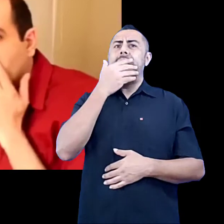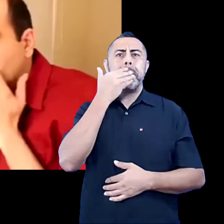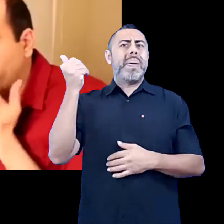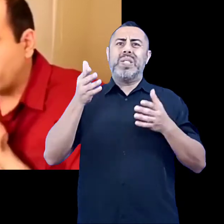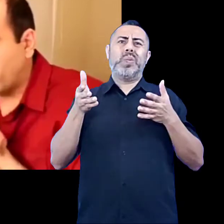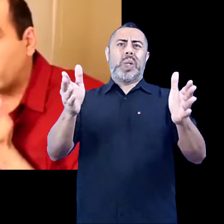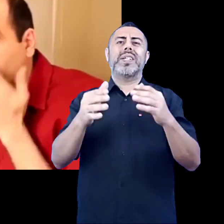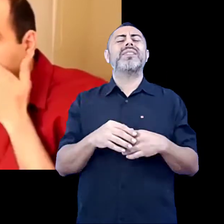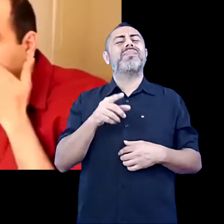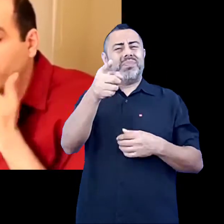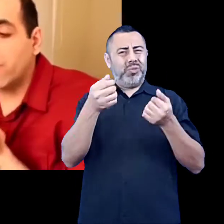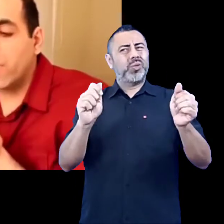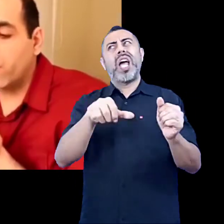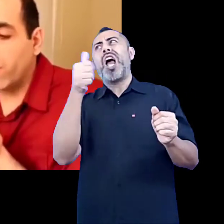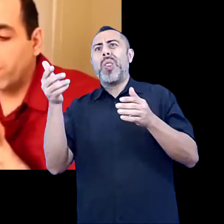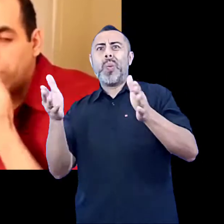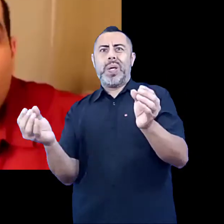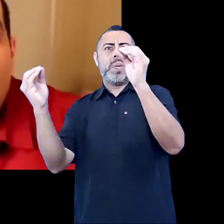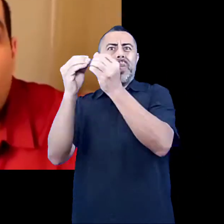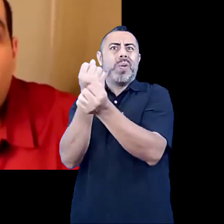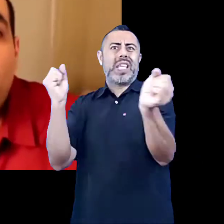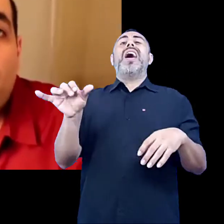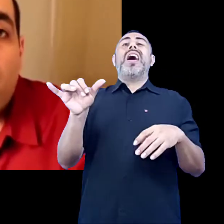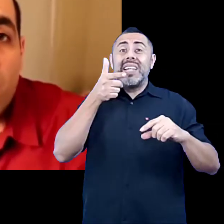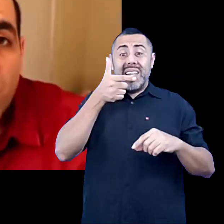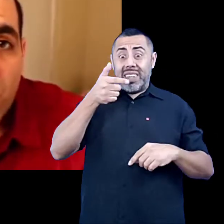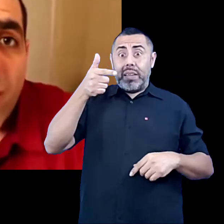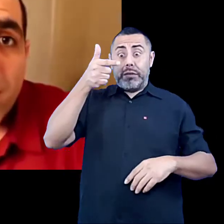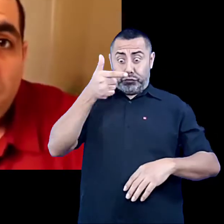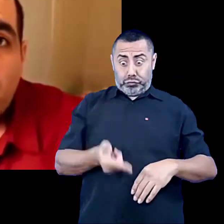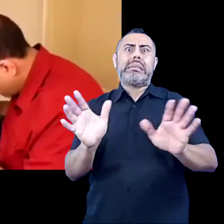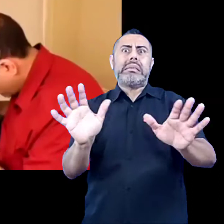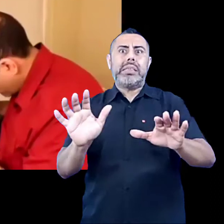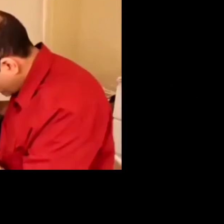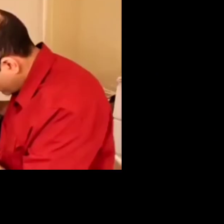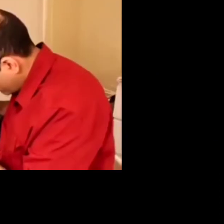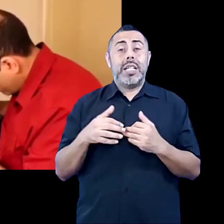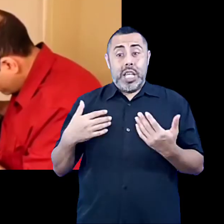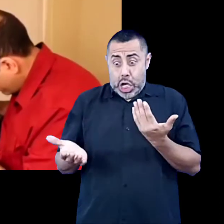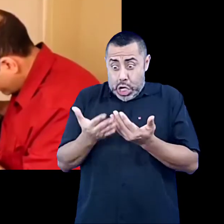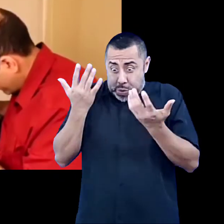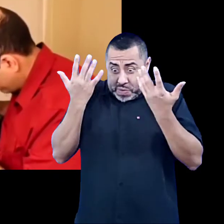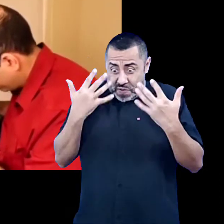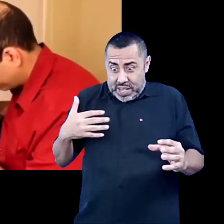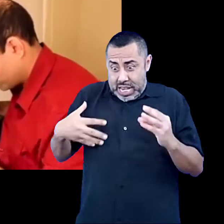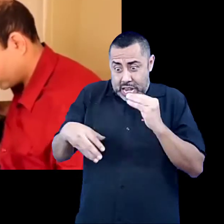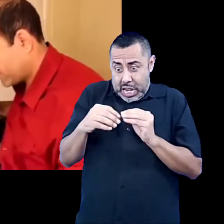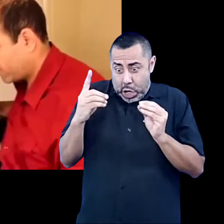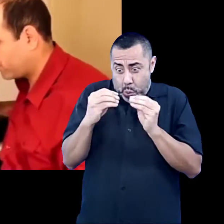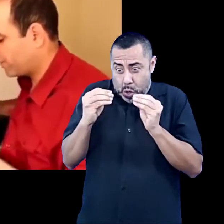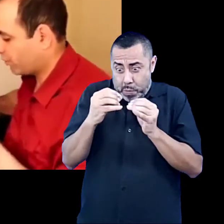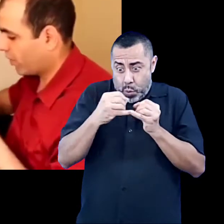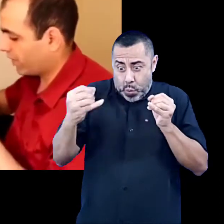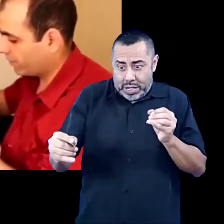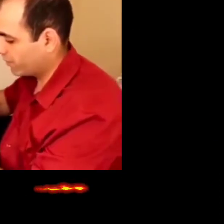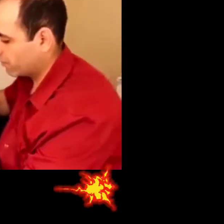This is not the best way and you might like to try a safer way. Oh, and don't drop the iron on your pants. It's almost finished now. Just